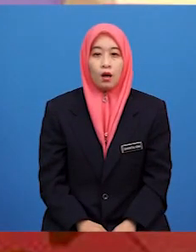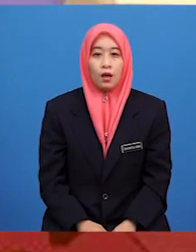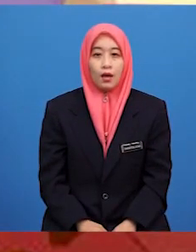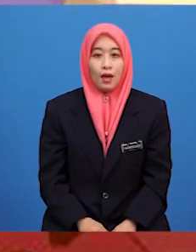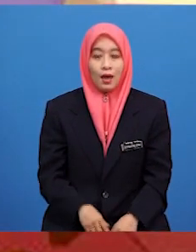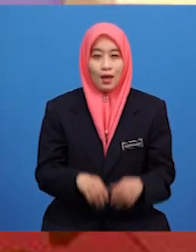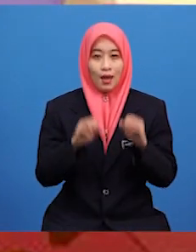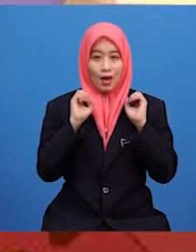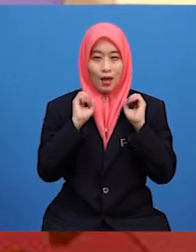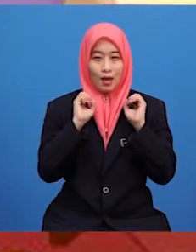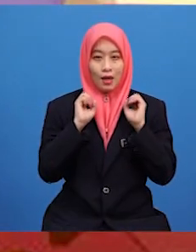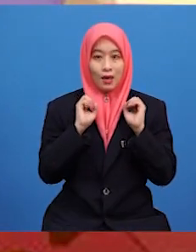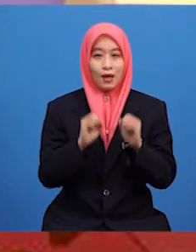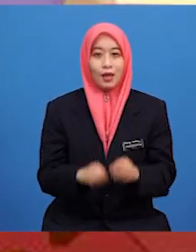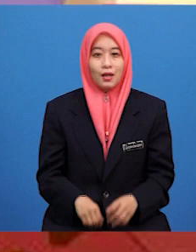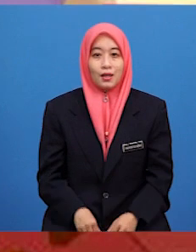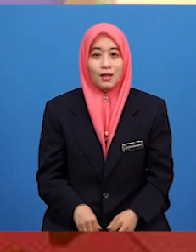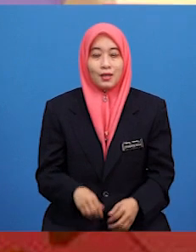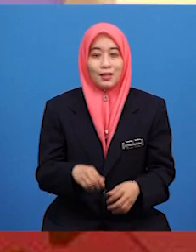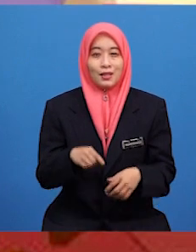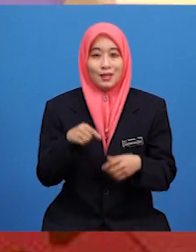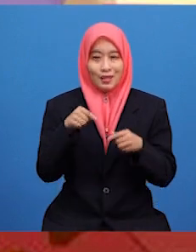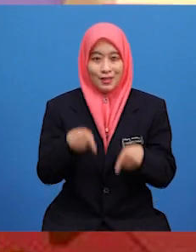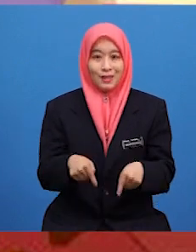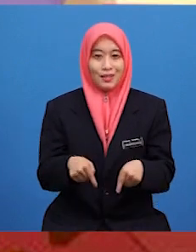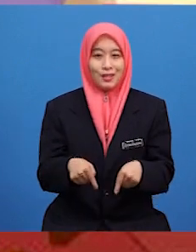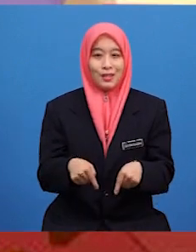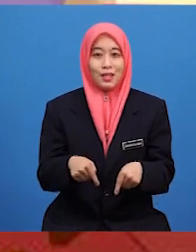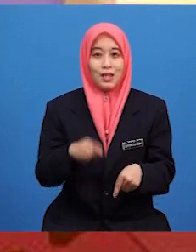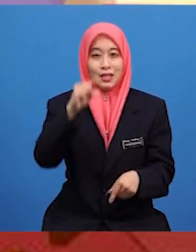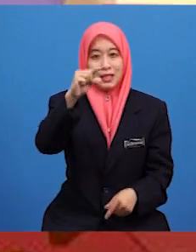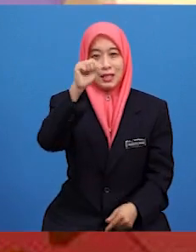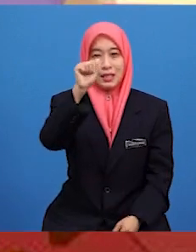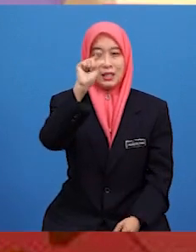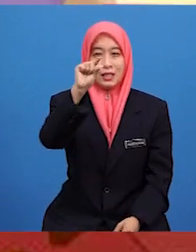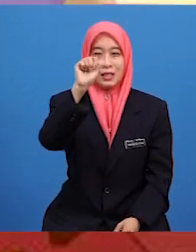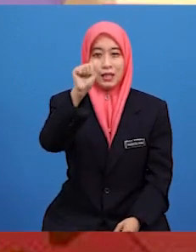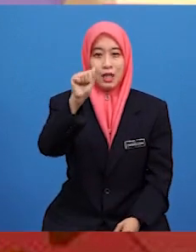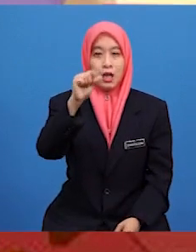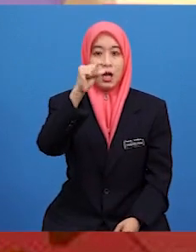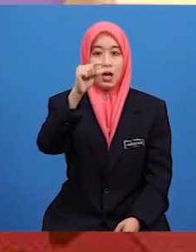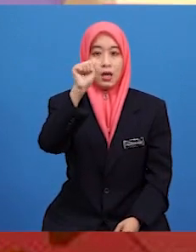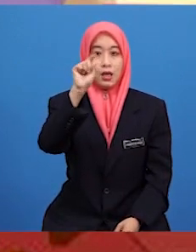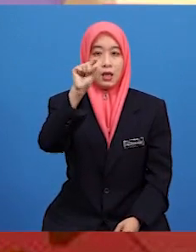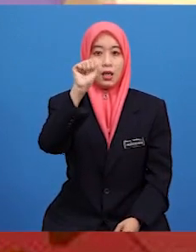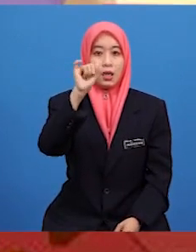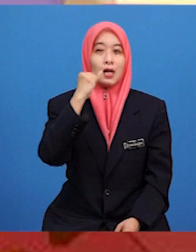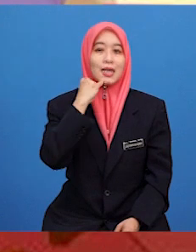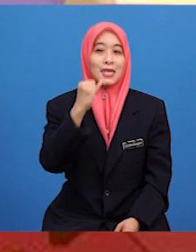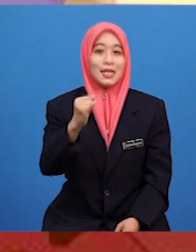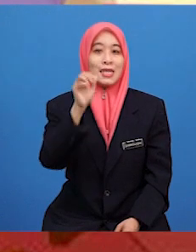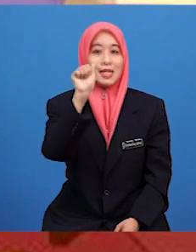Hey, beautiful! This is Gaga. Gaga is a cat.